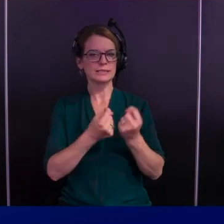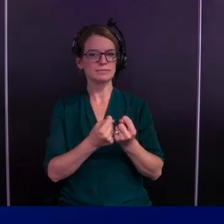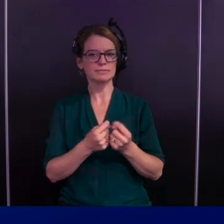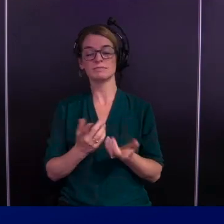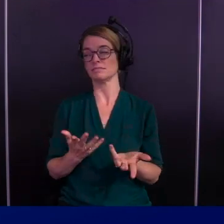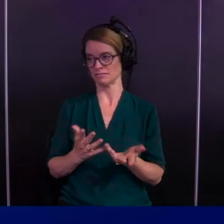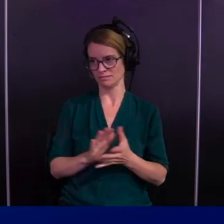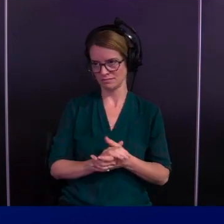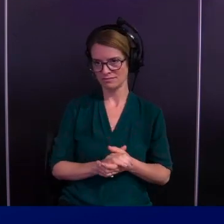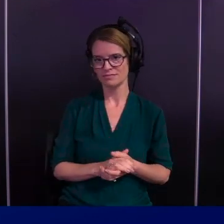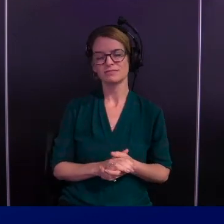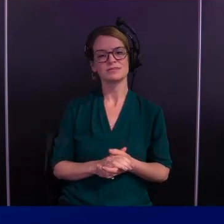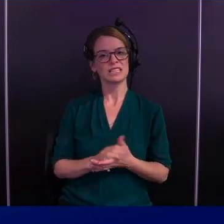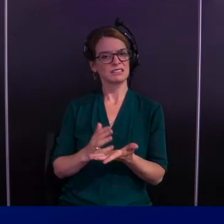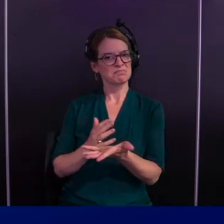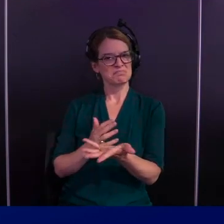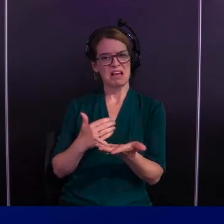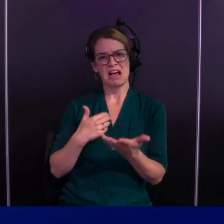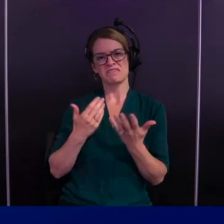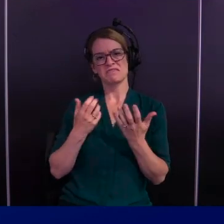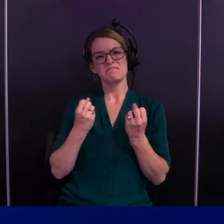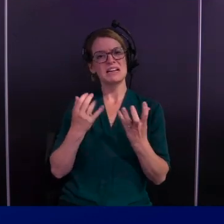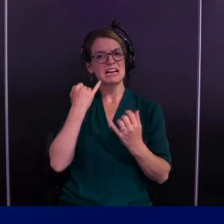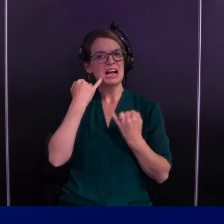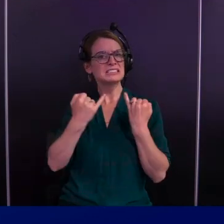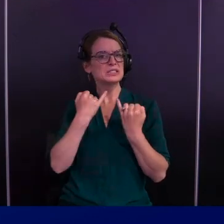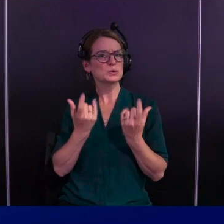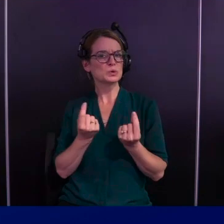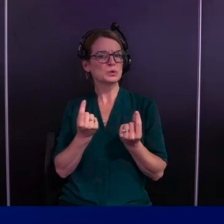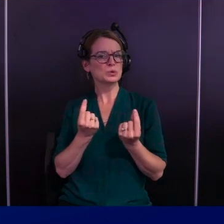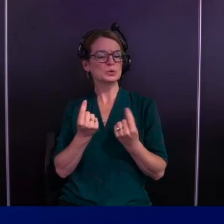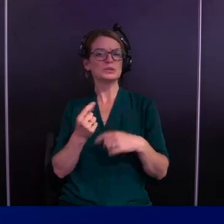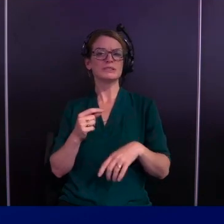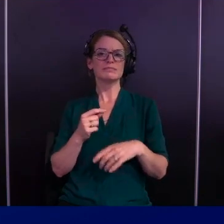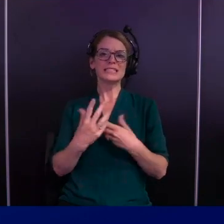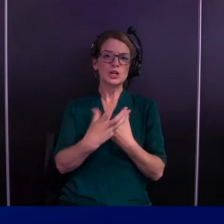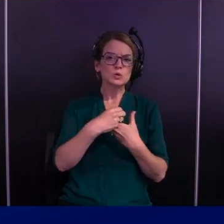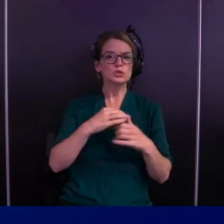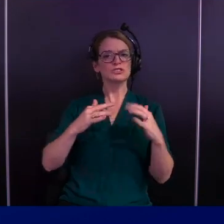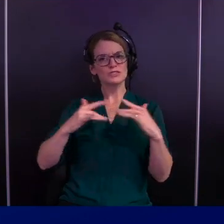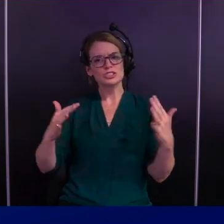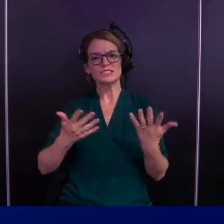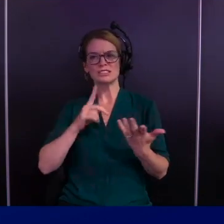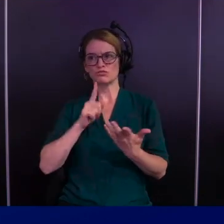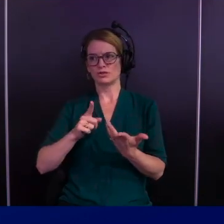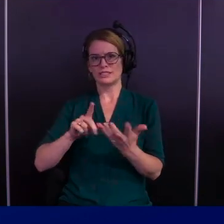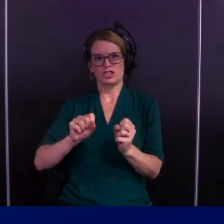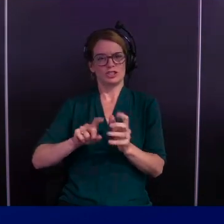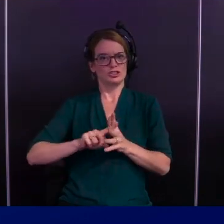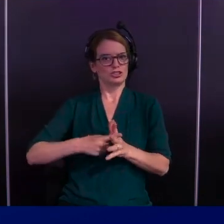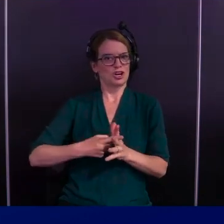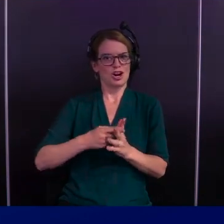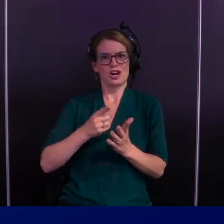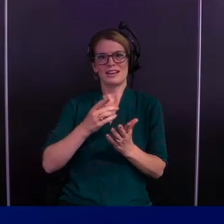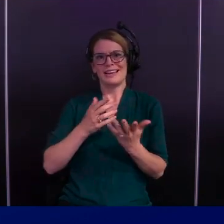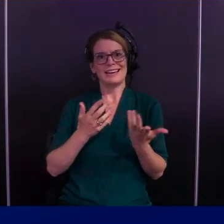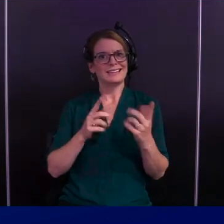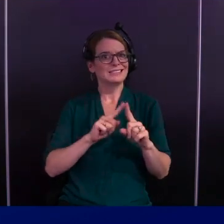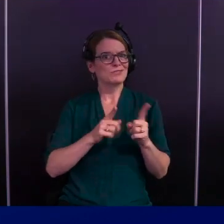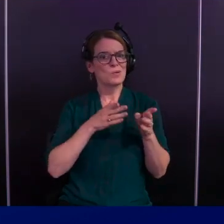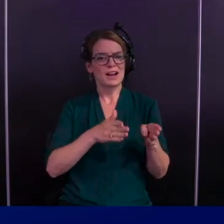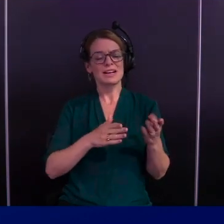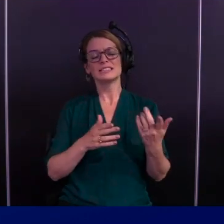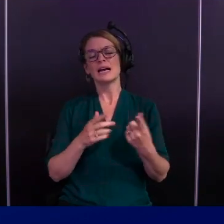on your maturity of your team, with inclusion and diversity, it might start in different places. There's low-hanging fruit. So when I was